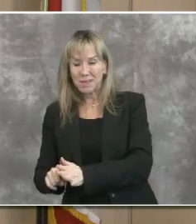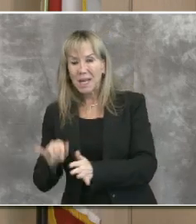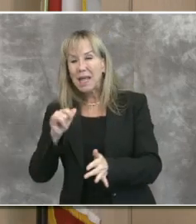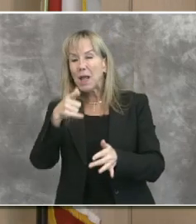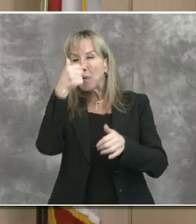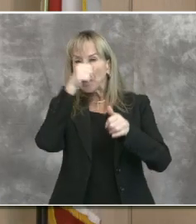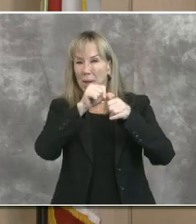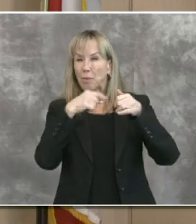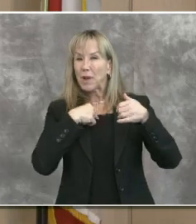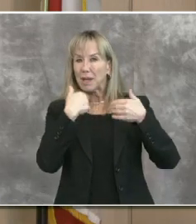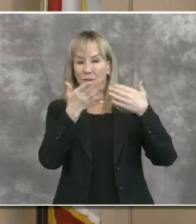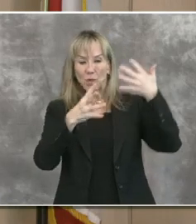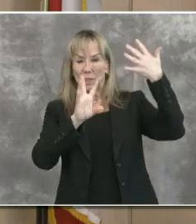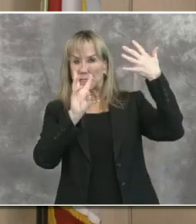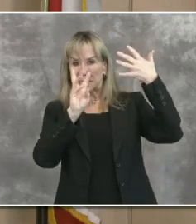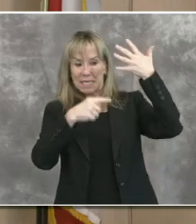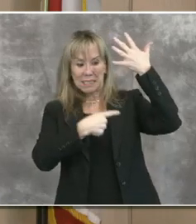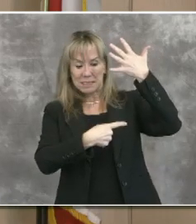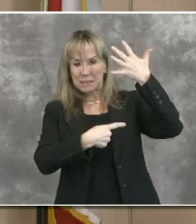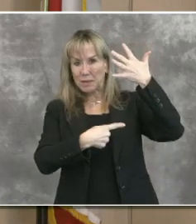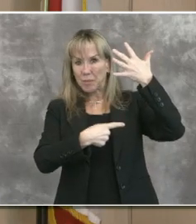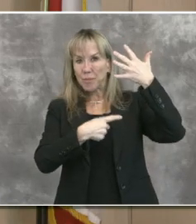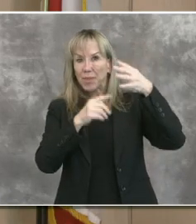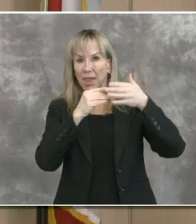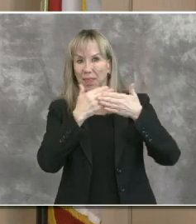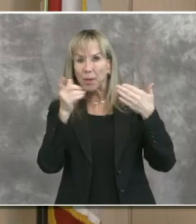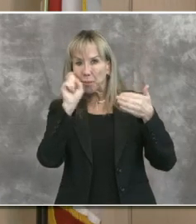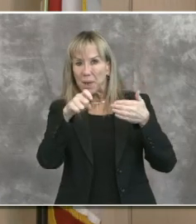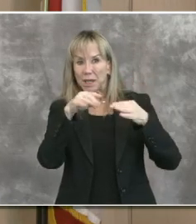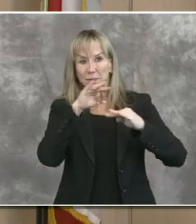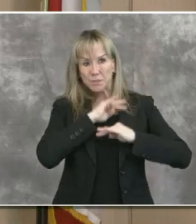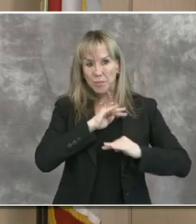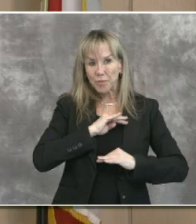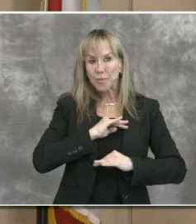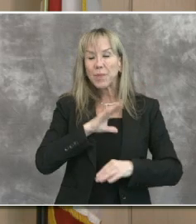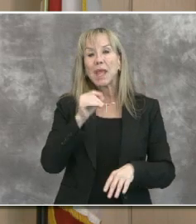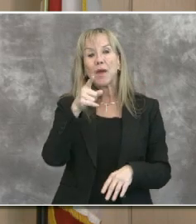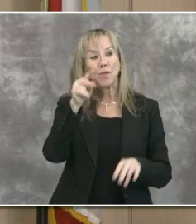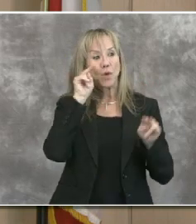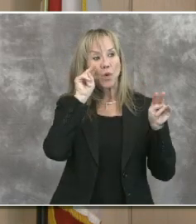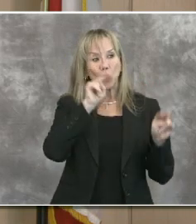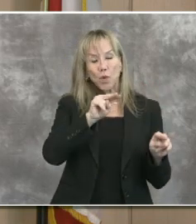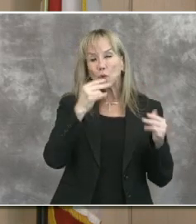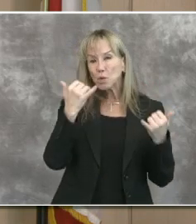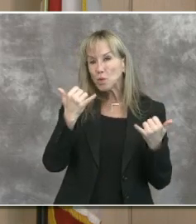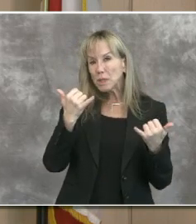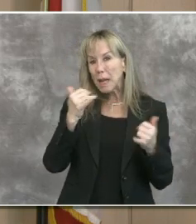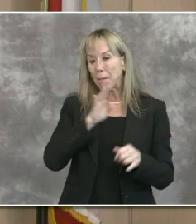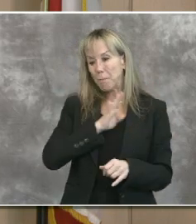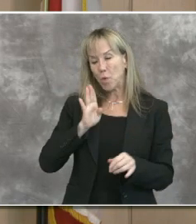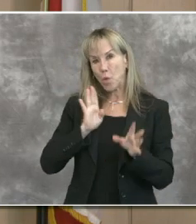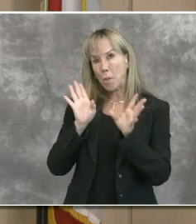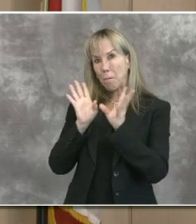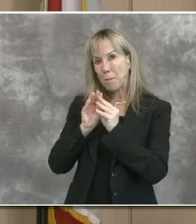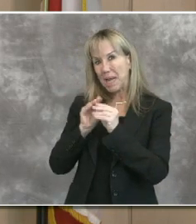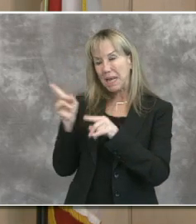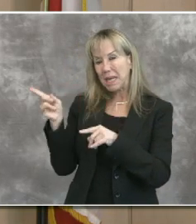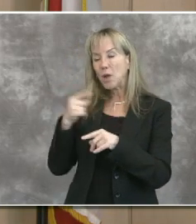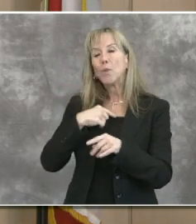6 that you've alluded to. And we, if you watch the board meeting today, we talked specifically